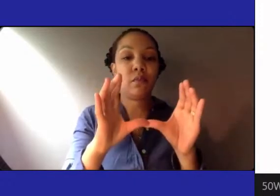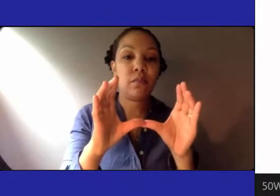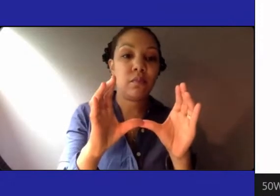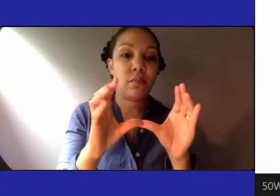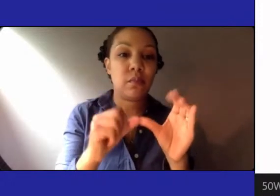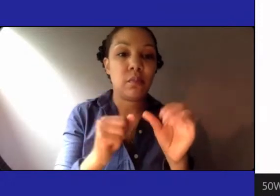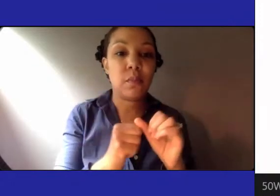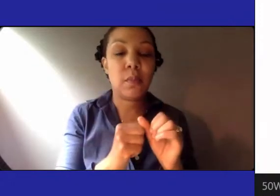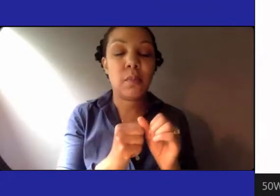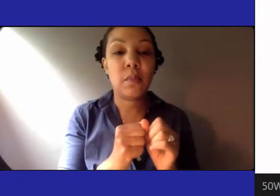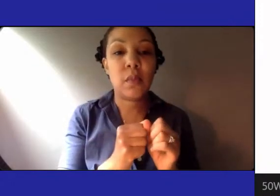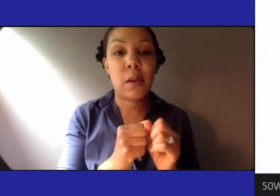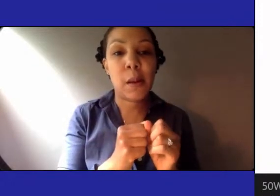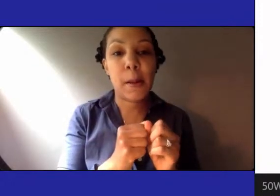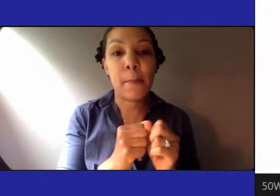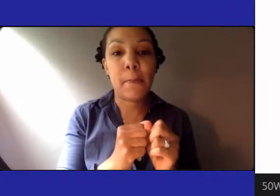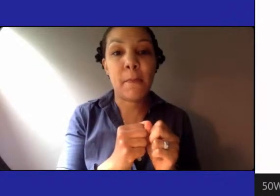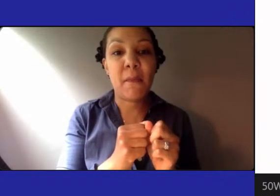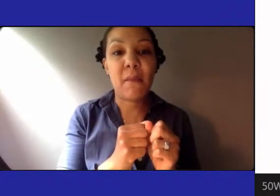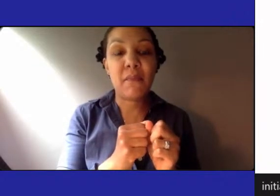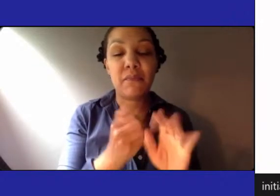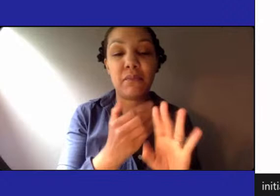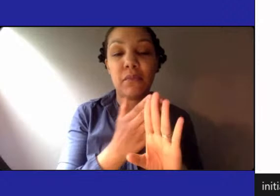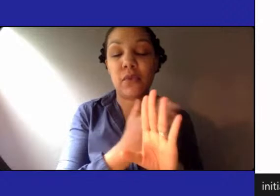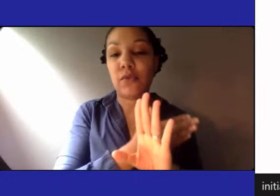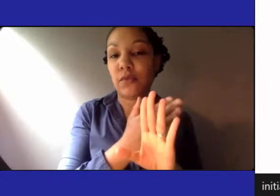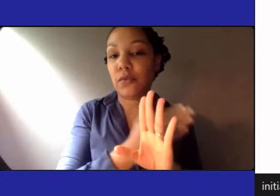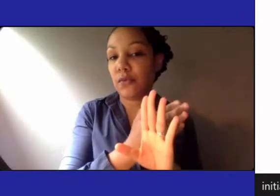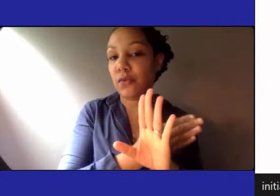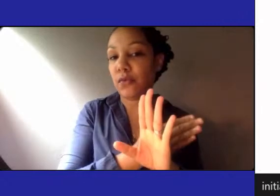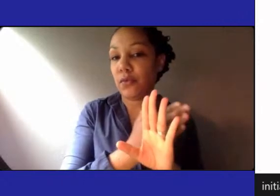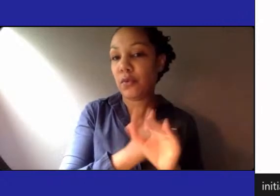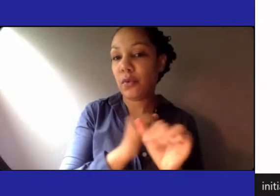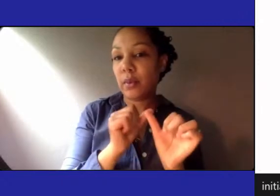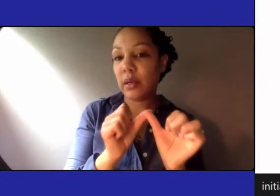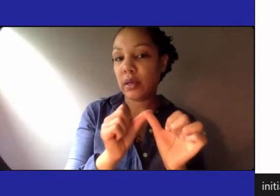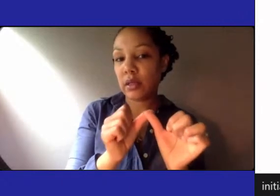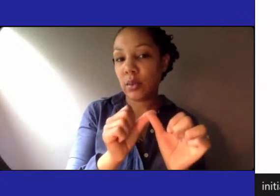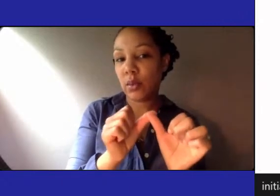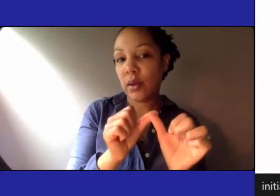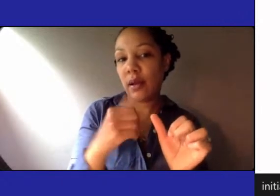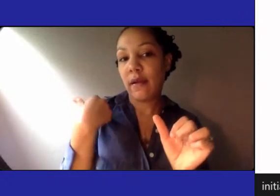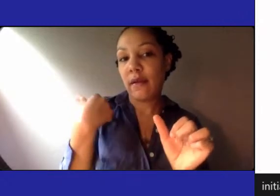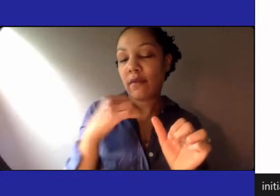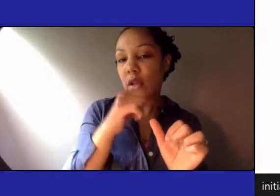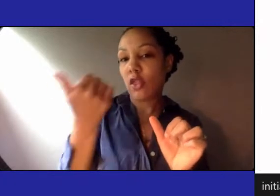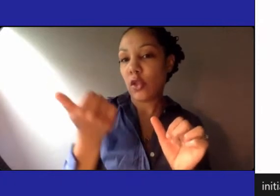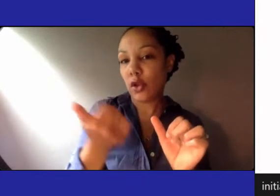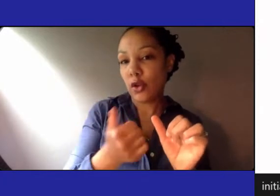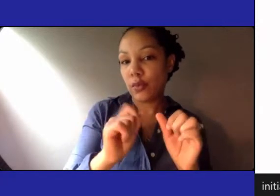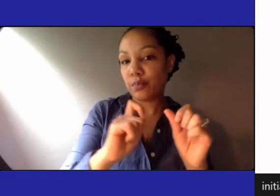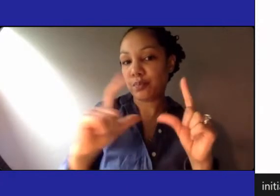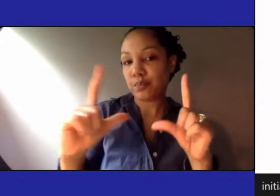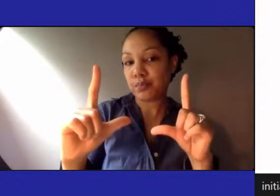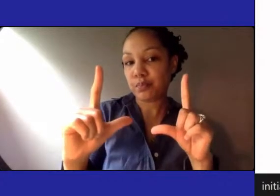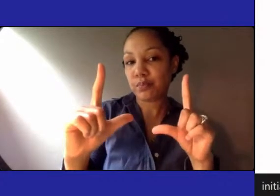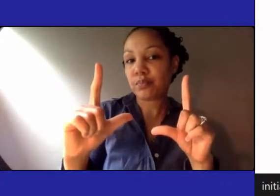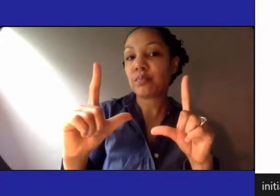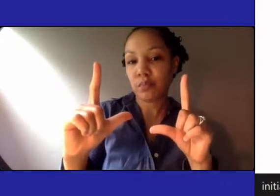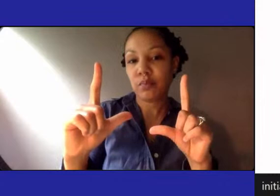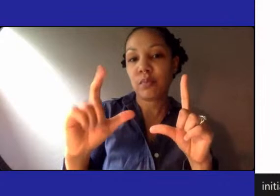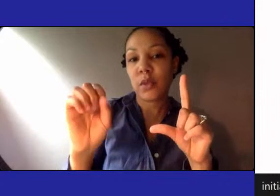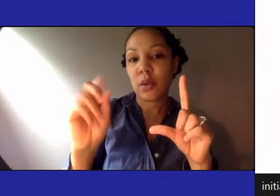But before we continue, there should be a. Do you have another version, Kalisha? There's another version of the power. Yeah.